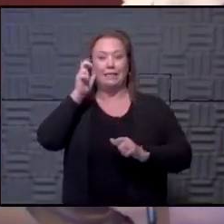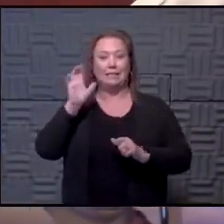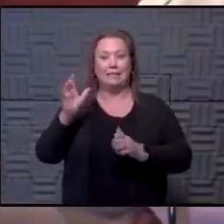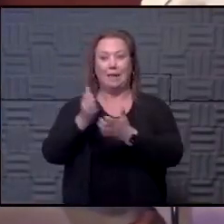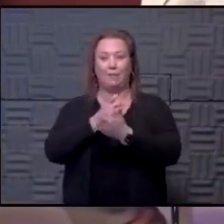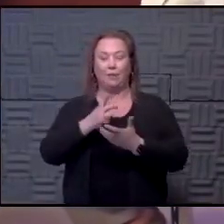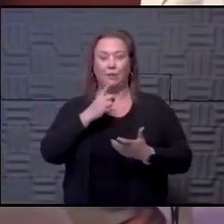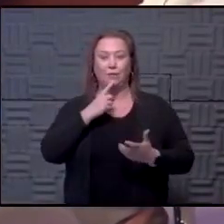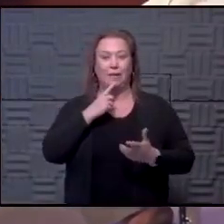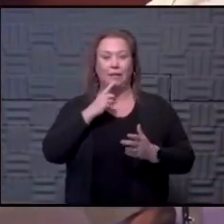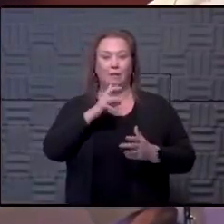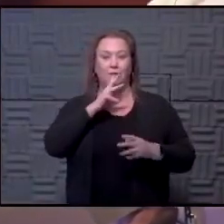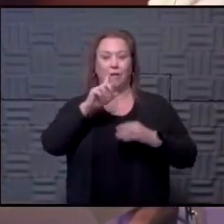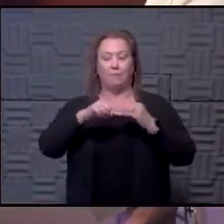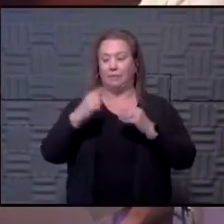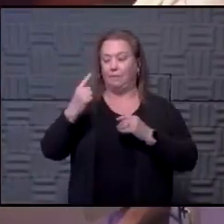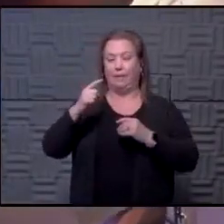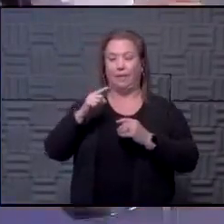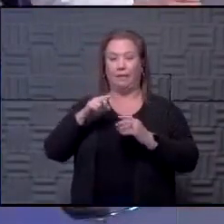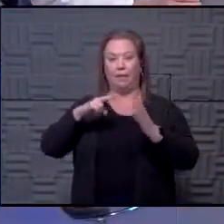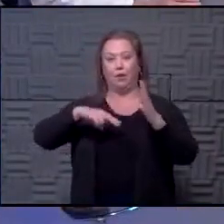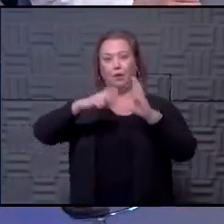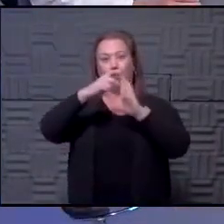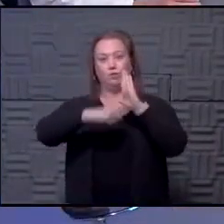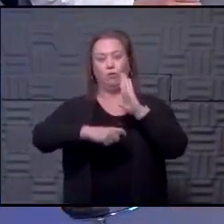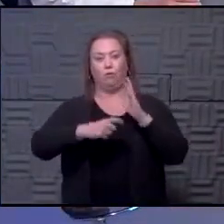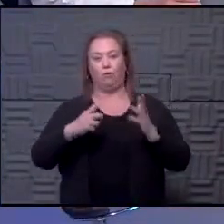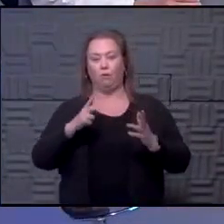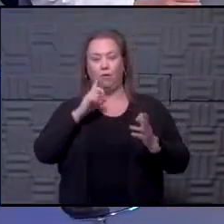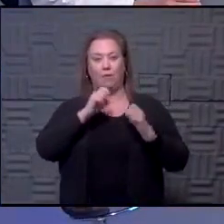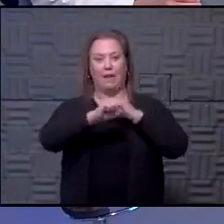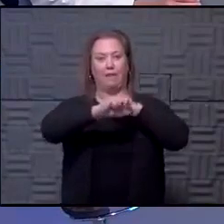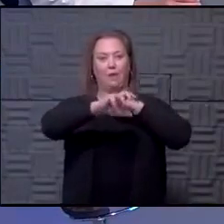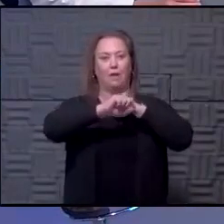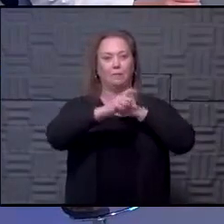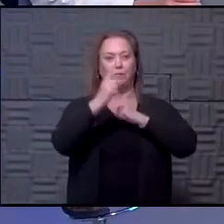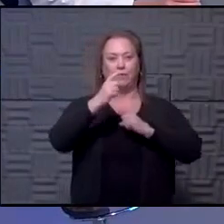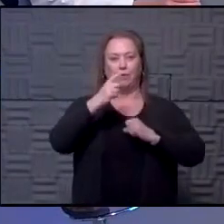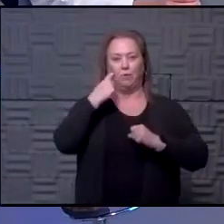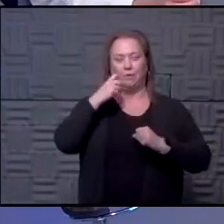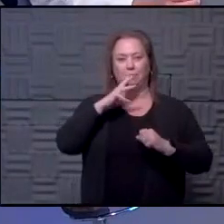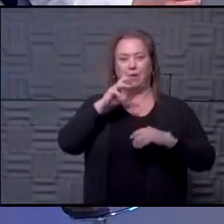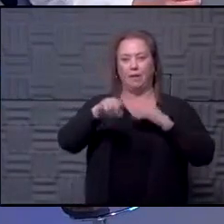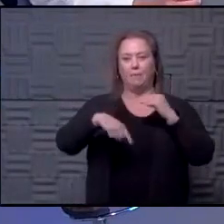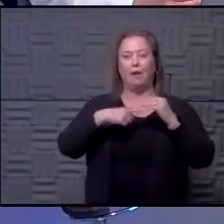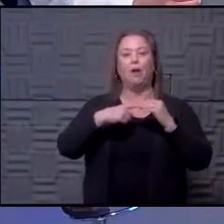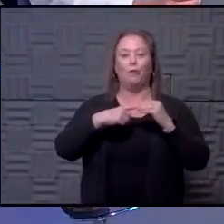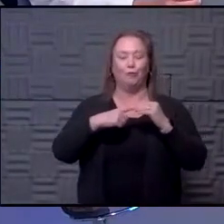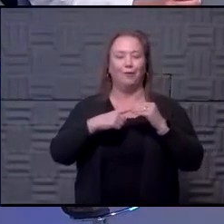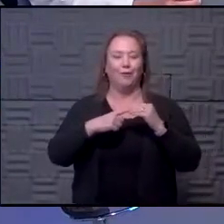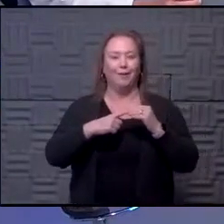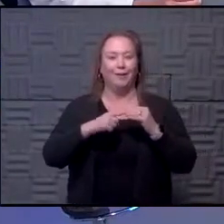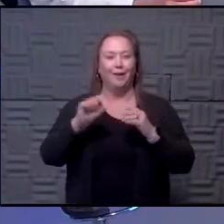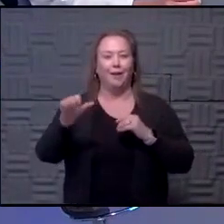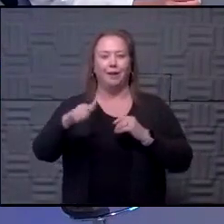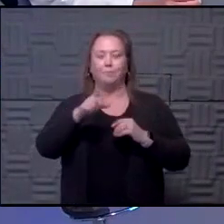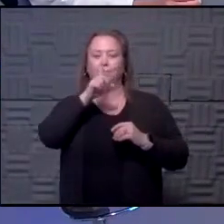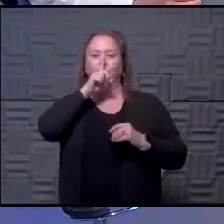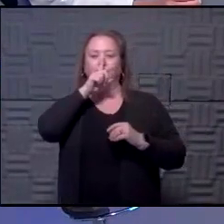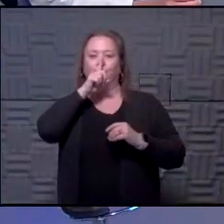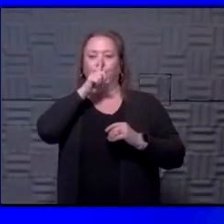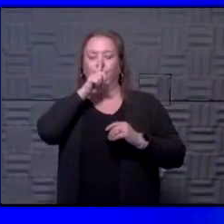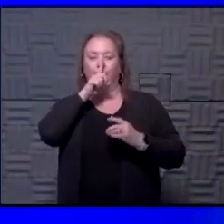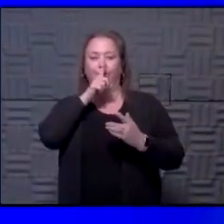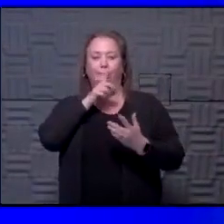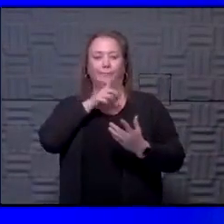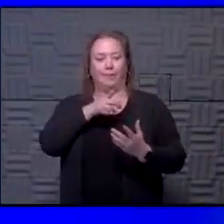say, talking about something and then looking at a news article and you have an advertisement for Right. something you were just talking about. So there's a lot more, I don't want to say